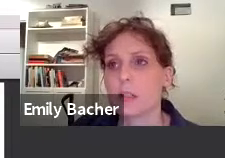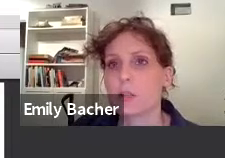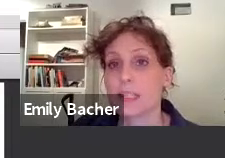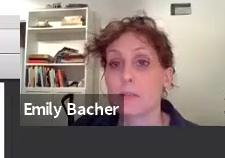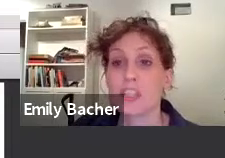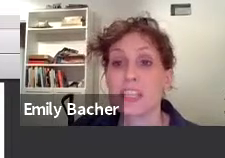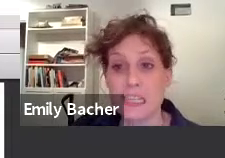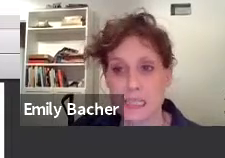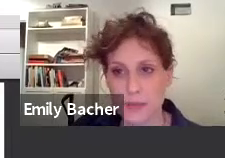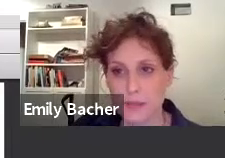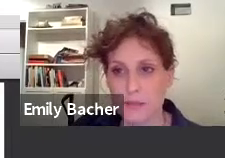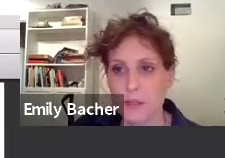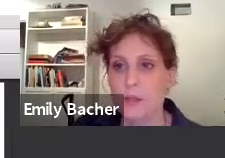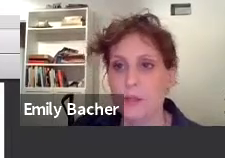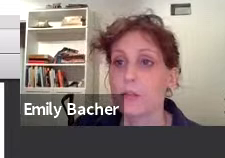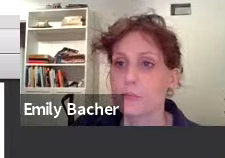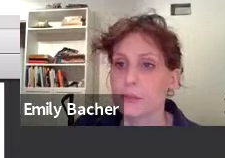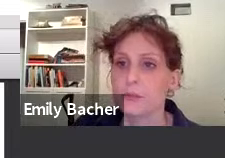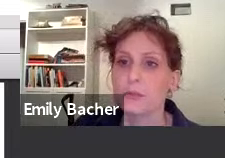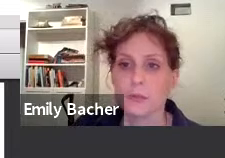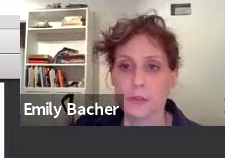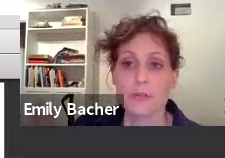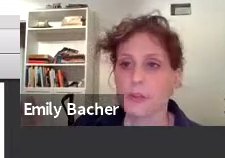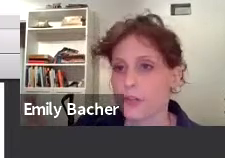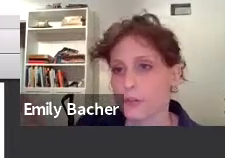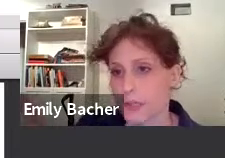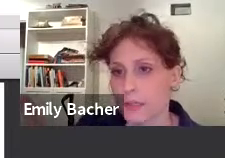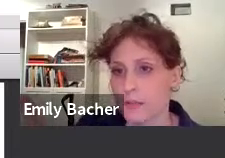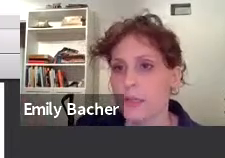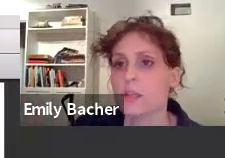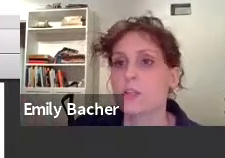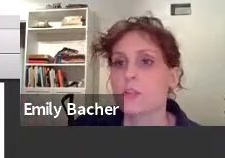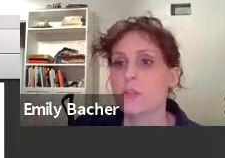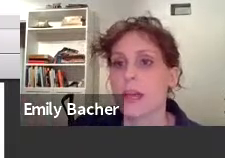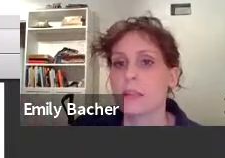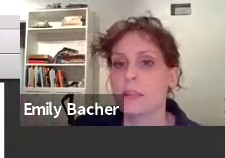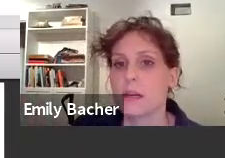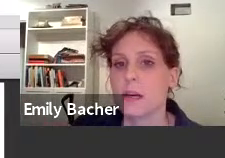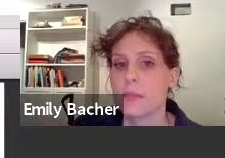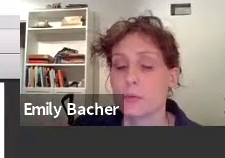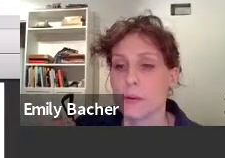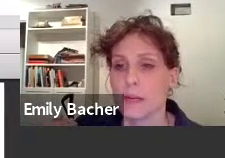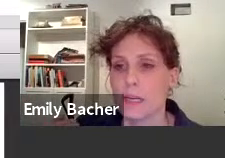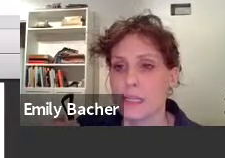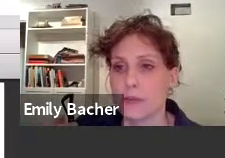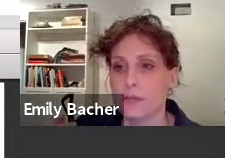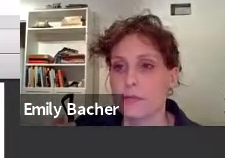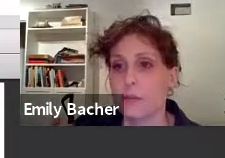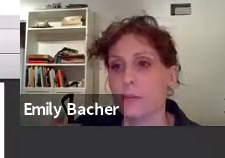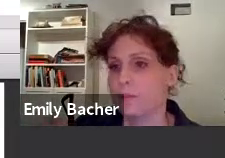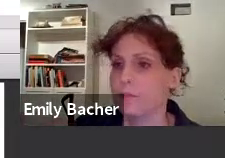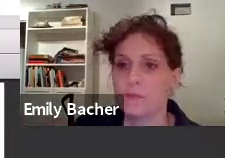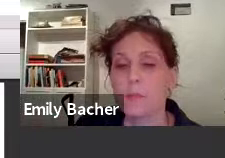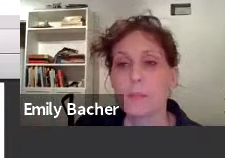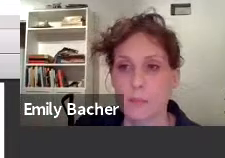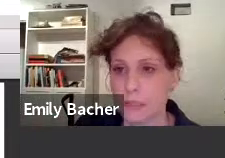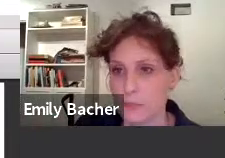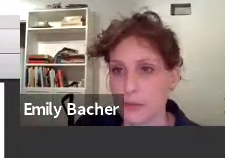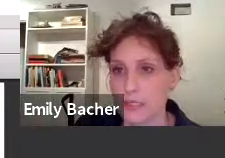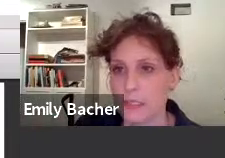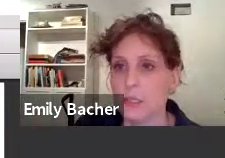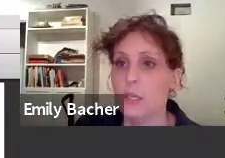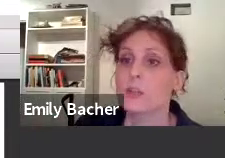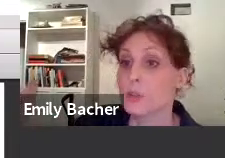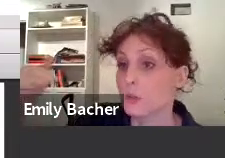was to establish an easement through the 3rd unit so that there would be the easement from a